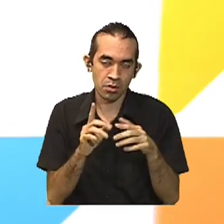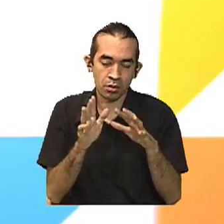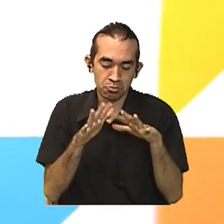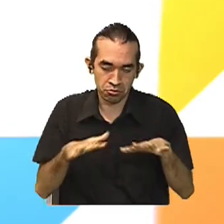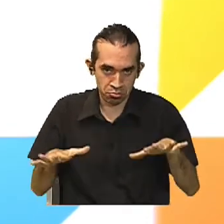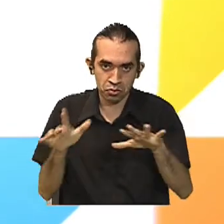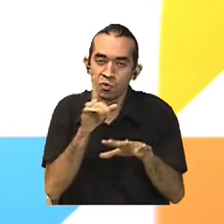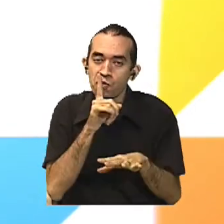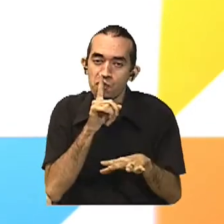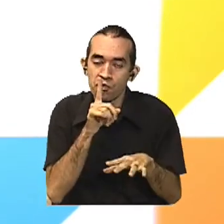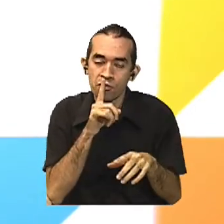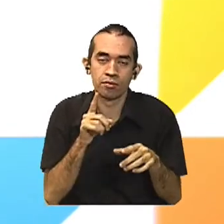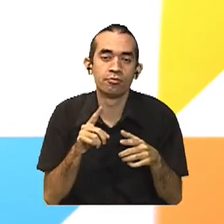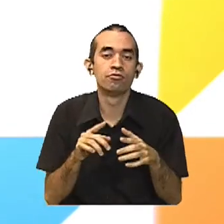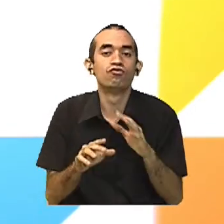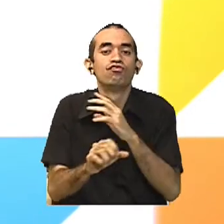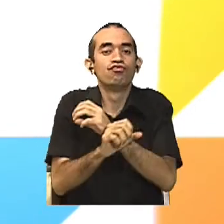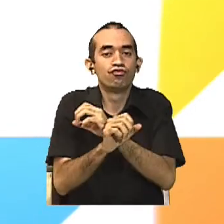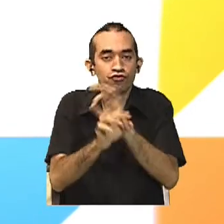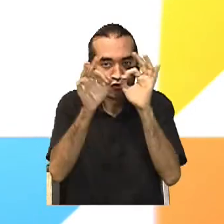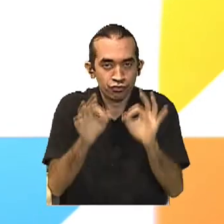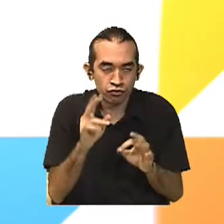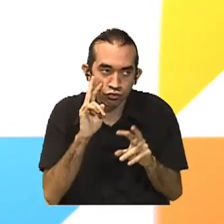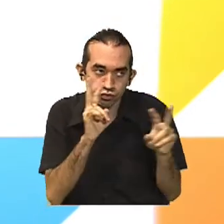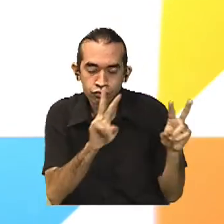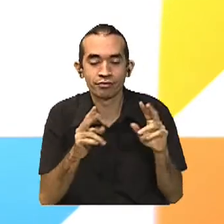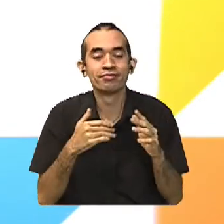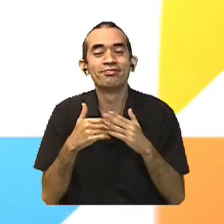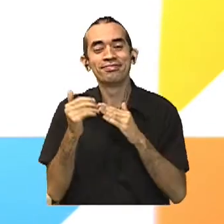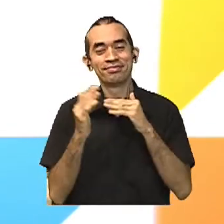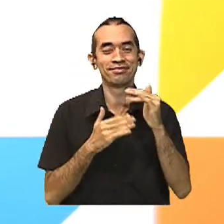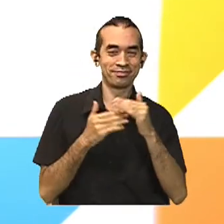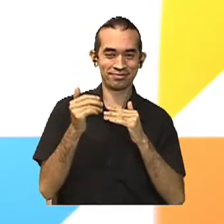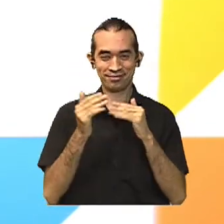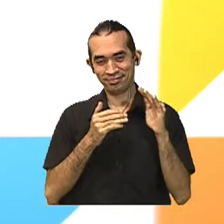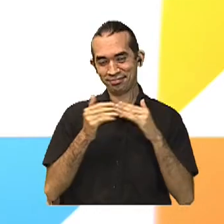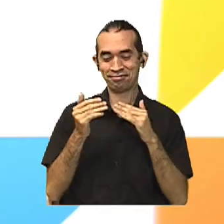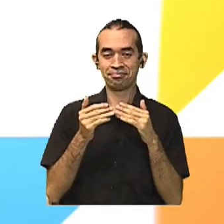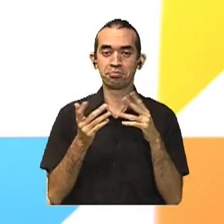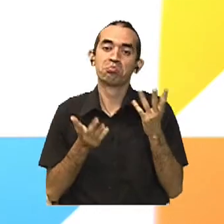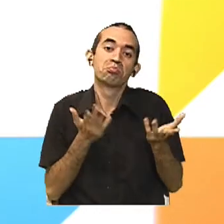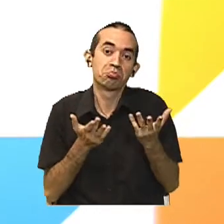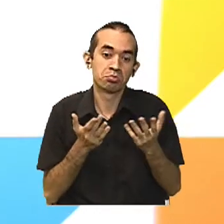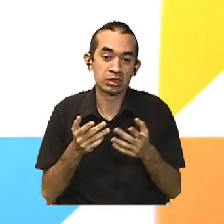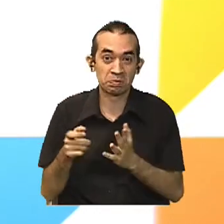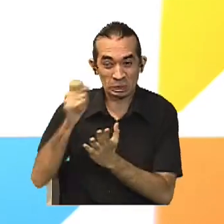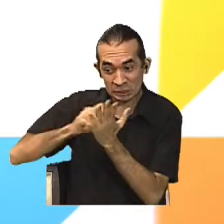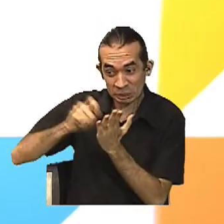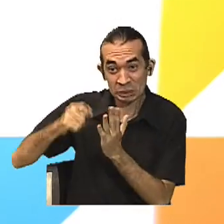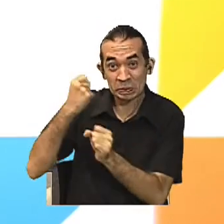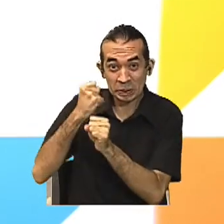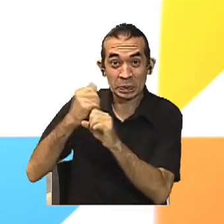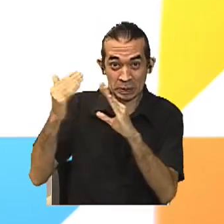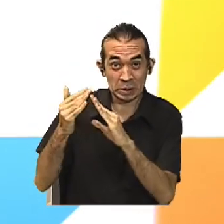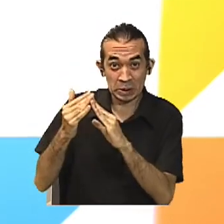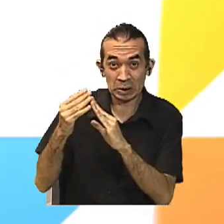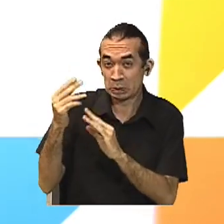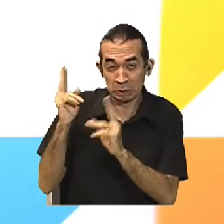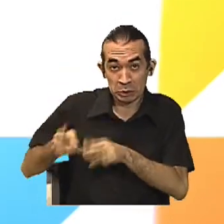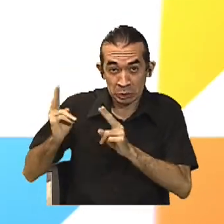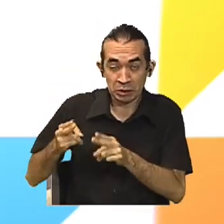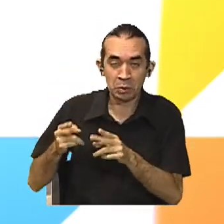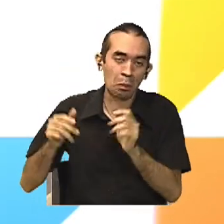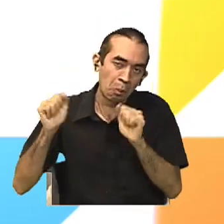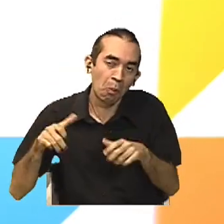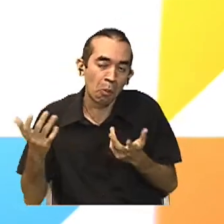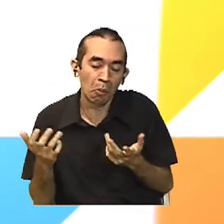place. Make sure you feel comfortable, maybe in the place where you always complete